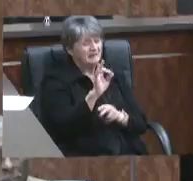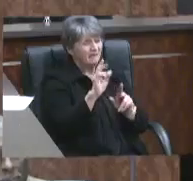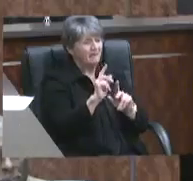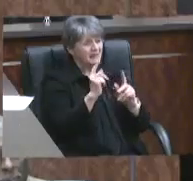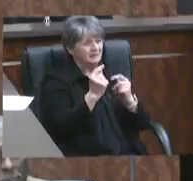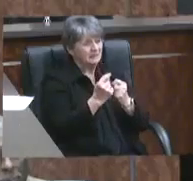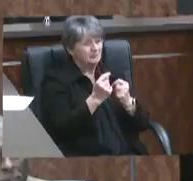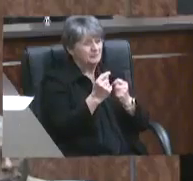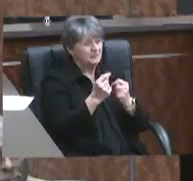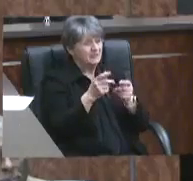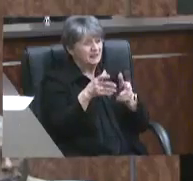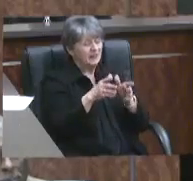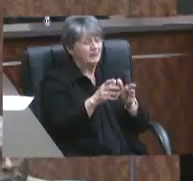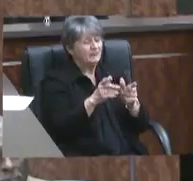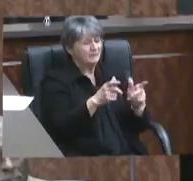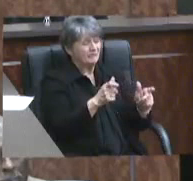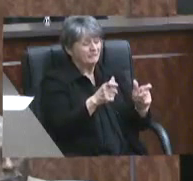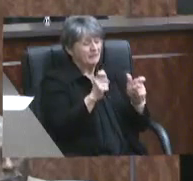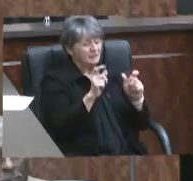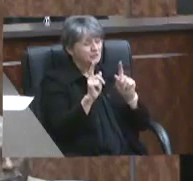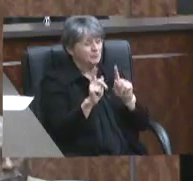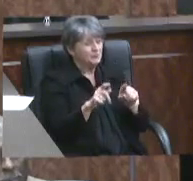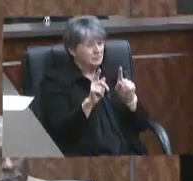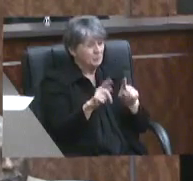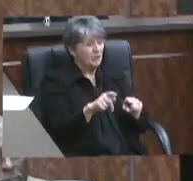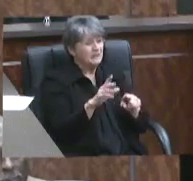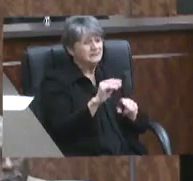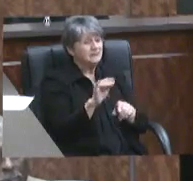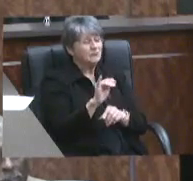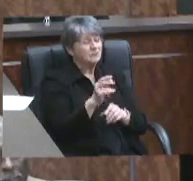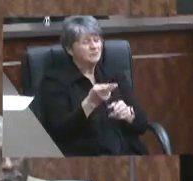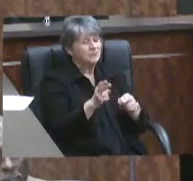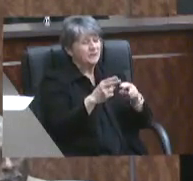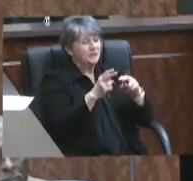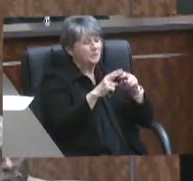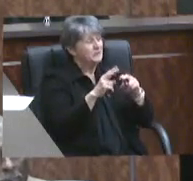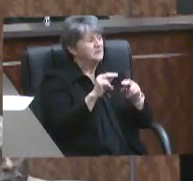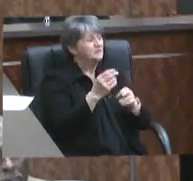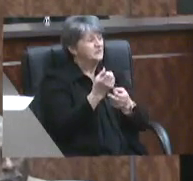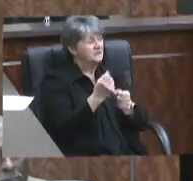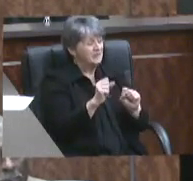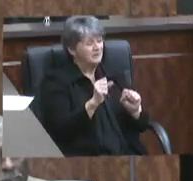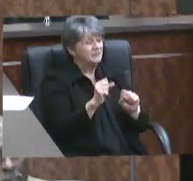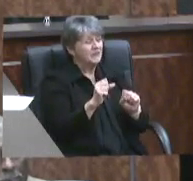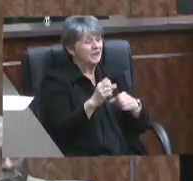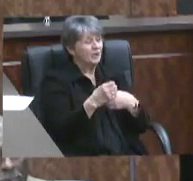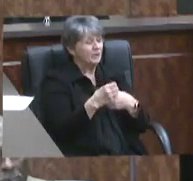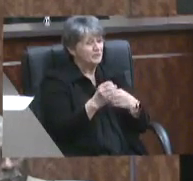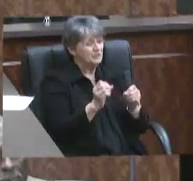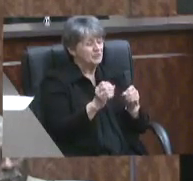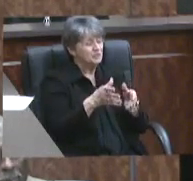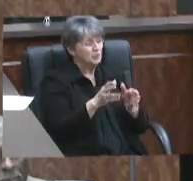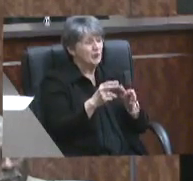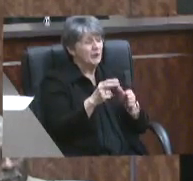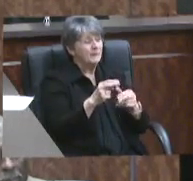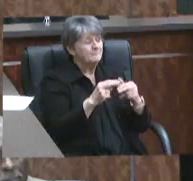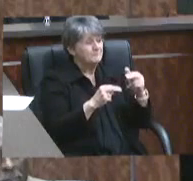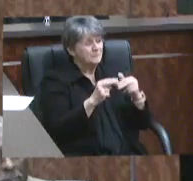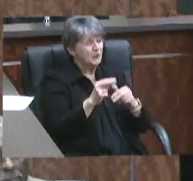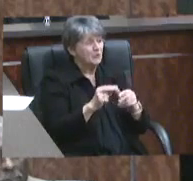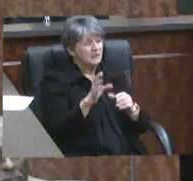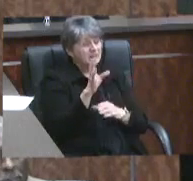faster response of dogs and also increased the increase of safety officer during building searches and other times dogs were